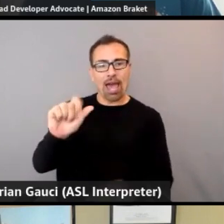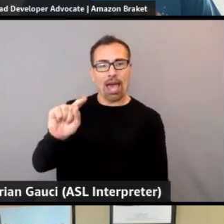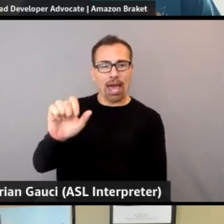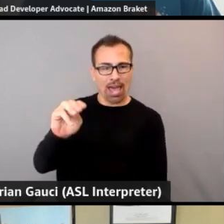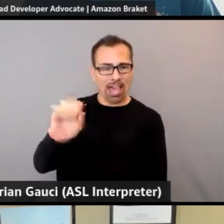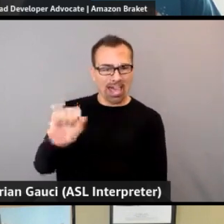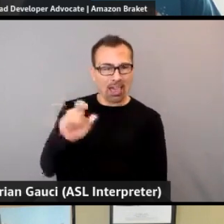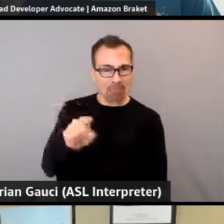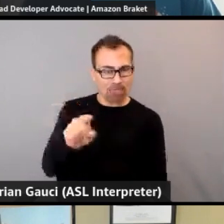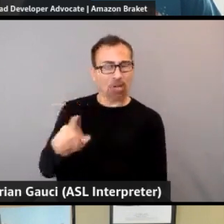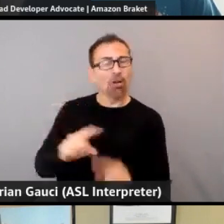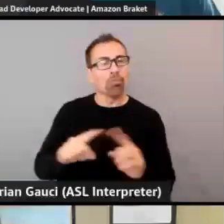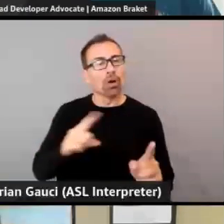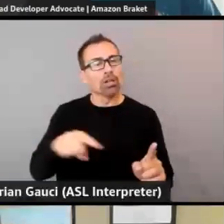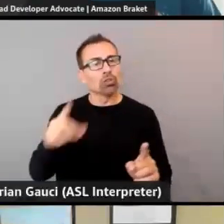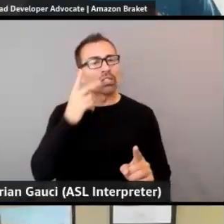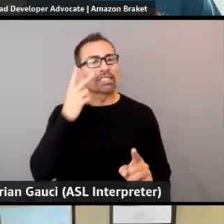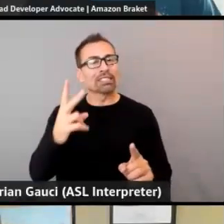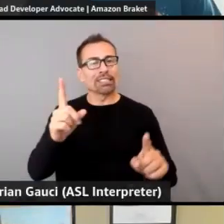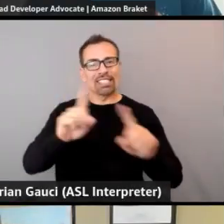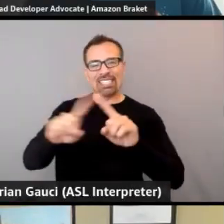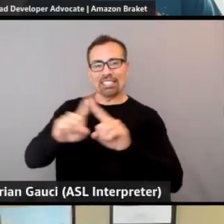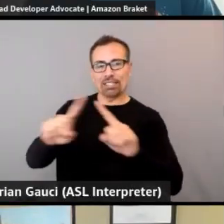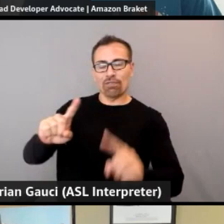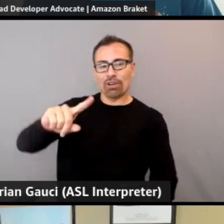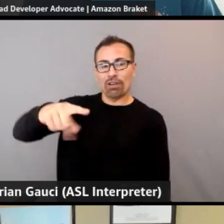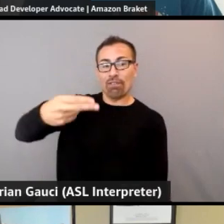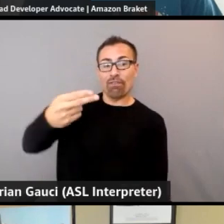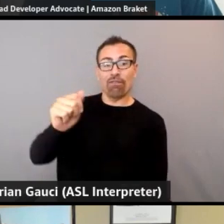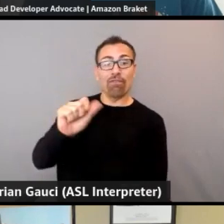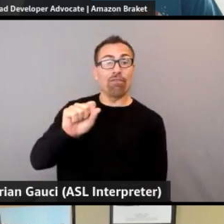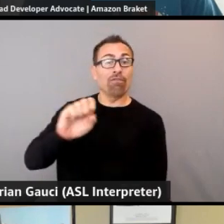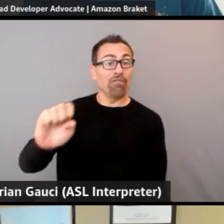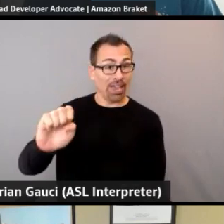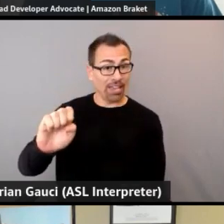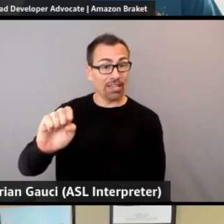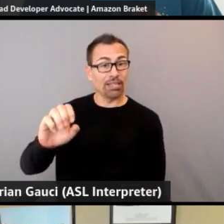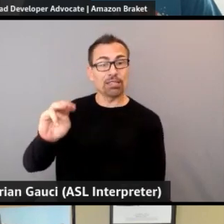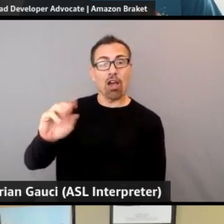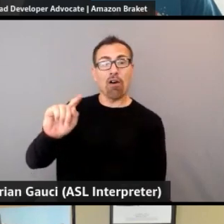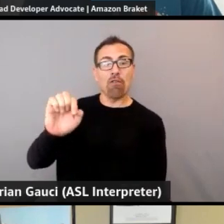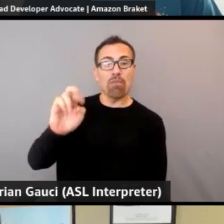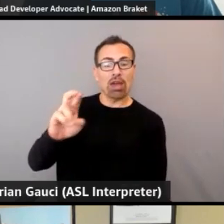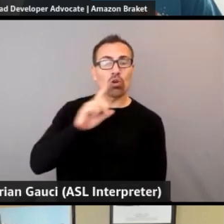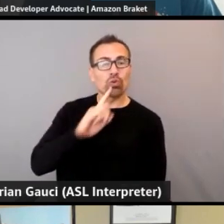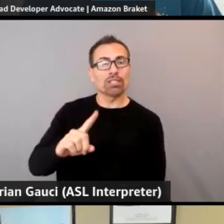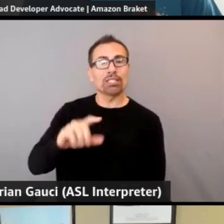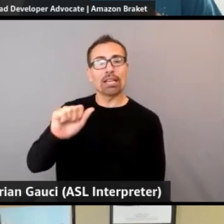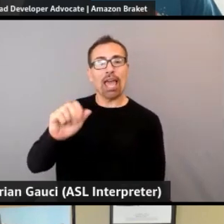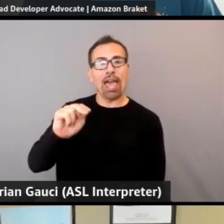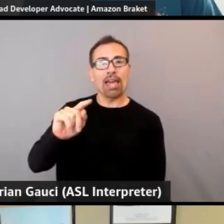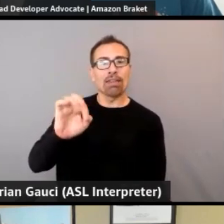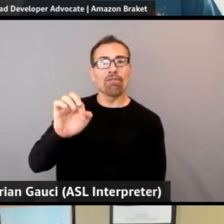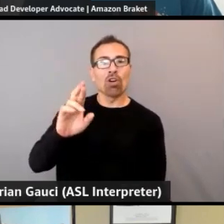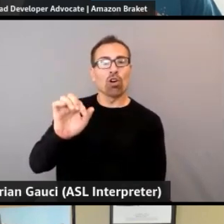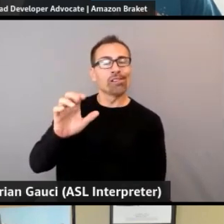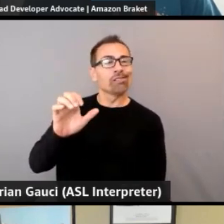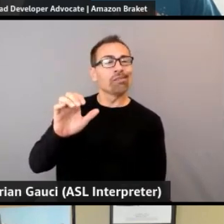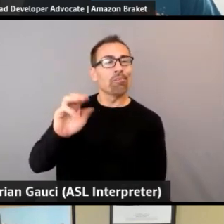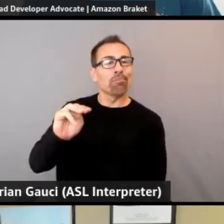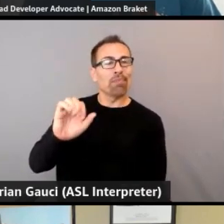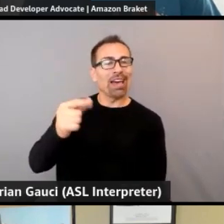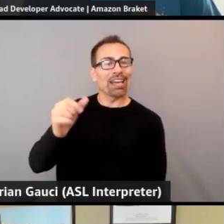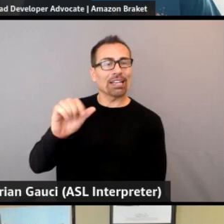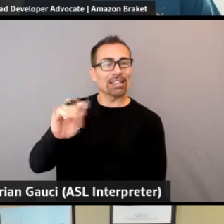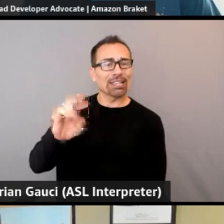qualitatively, we really see that the different phase of matter, which is in this case an antiferromagnetic phase. Now, this